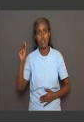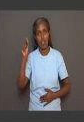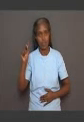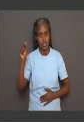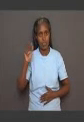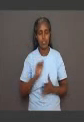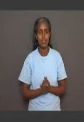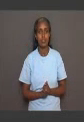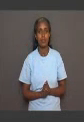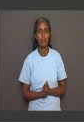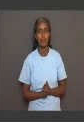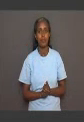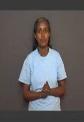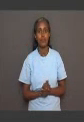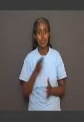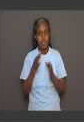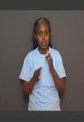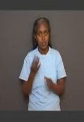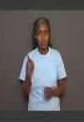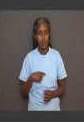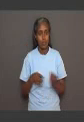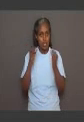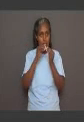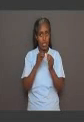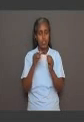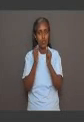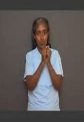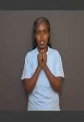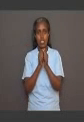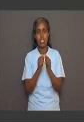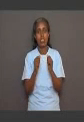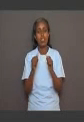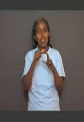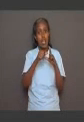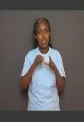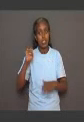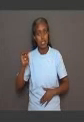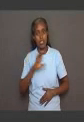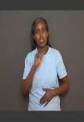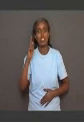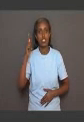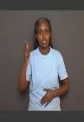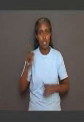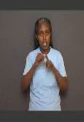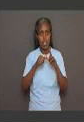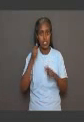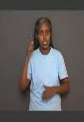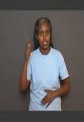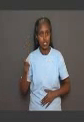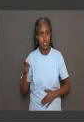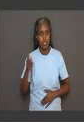to 65 degrees. If we add together angle E and angle